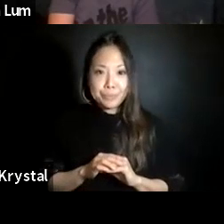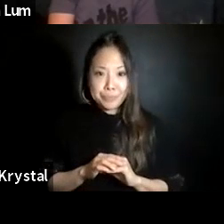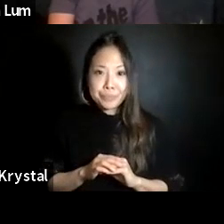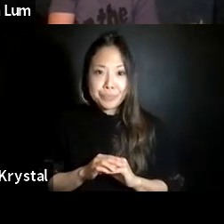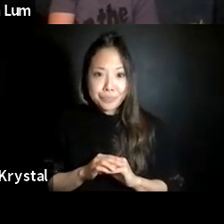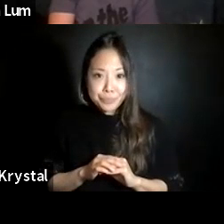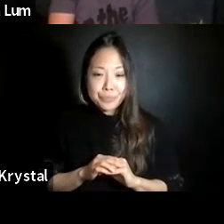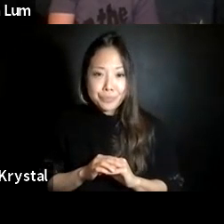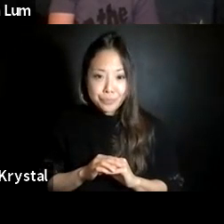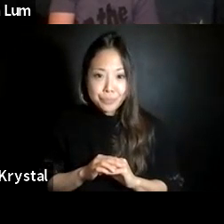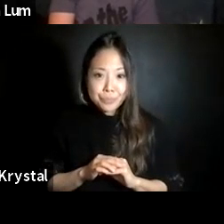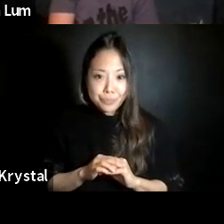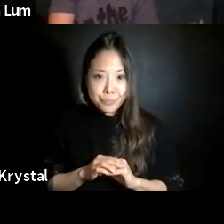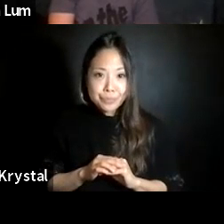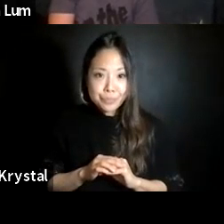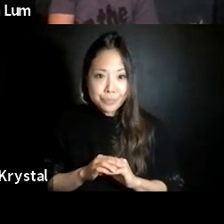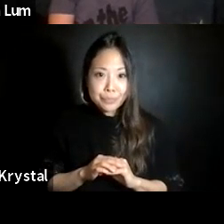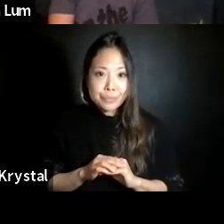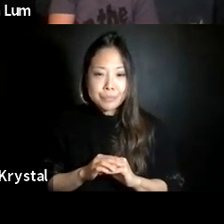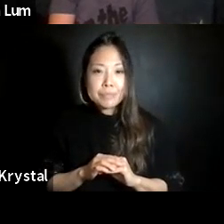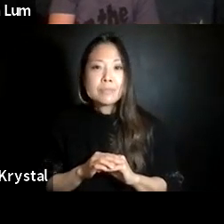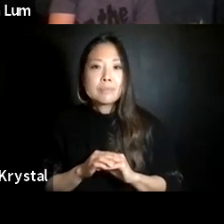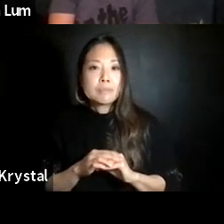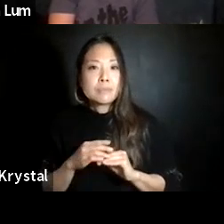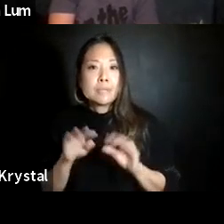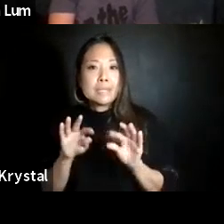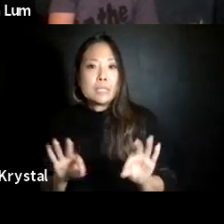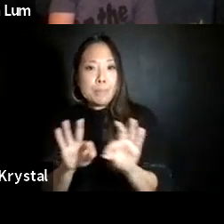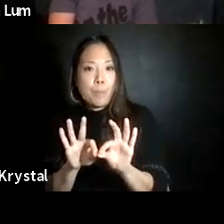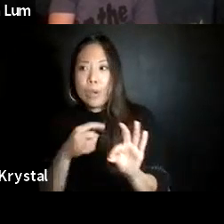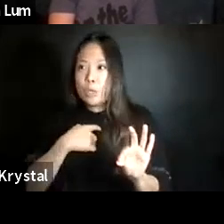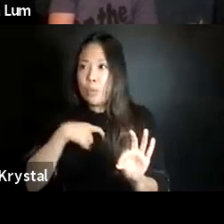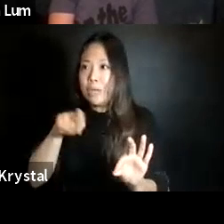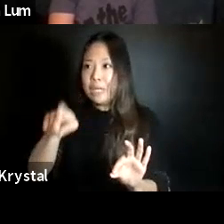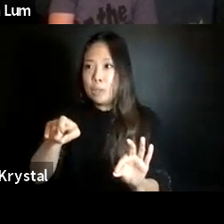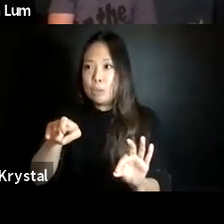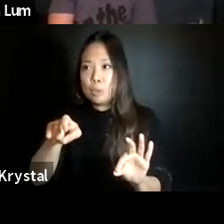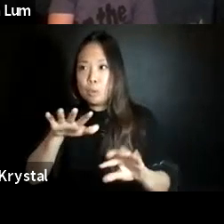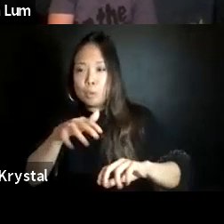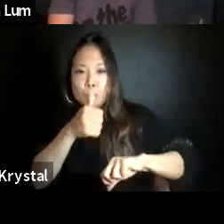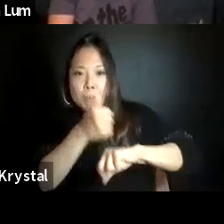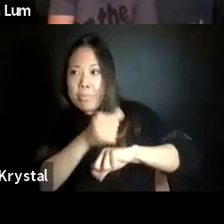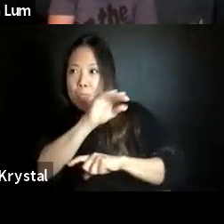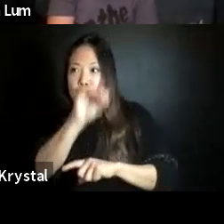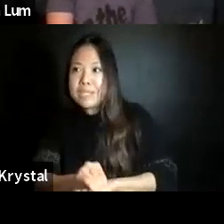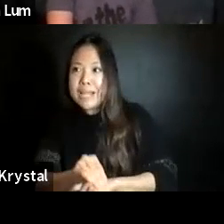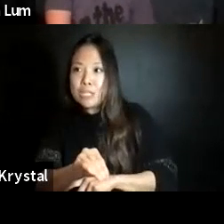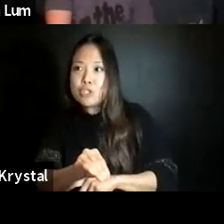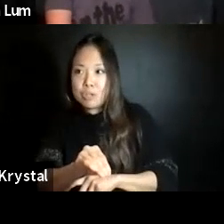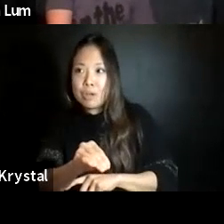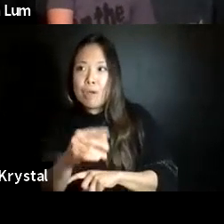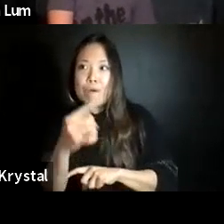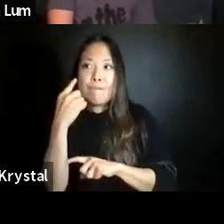normalized across school types. So if we are thinking about some sort of set